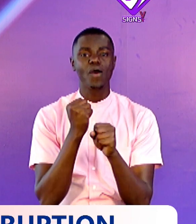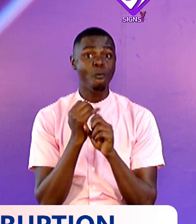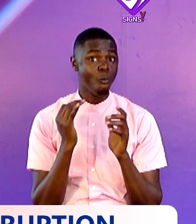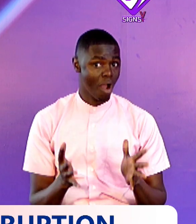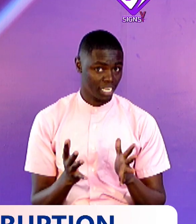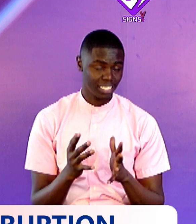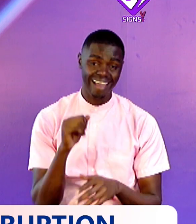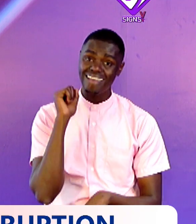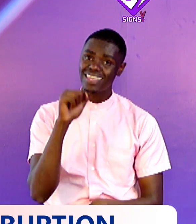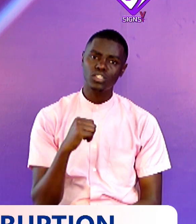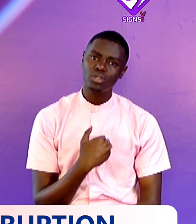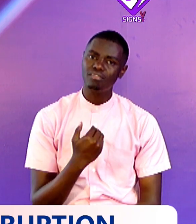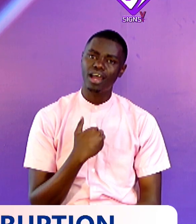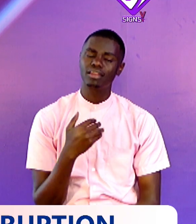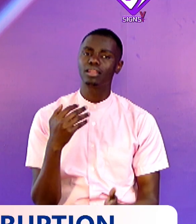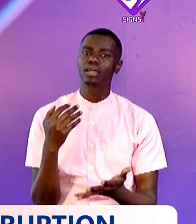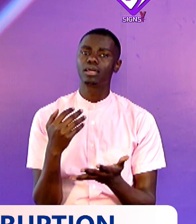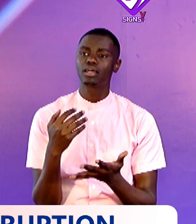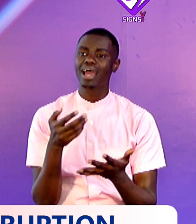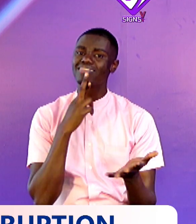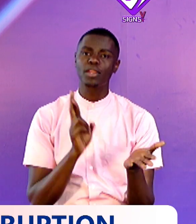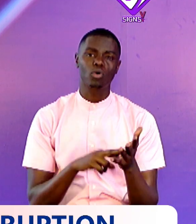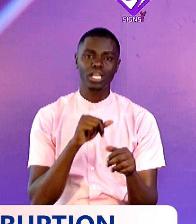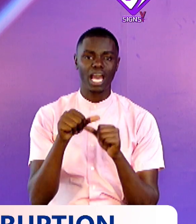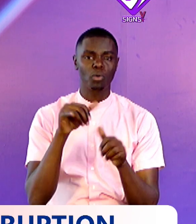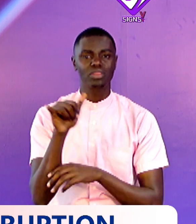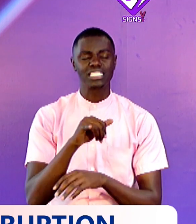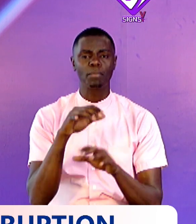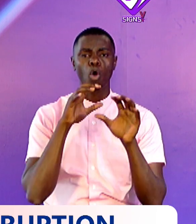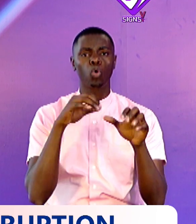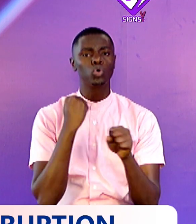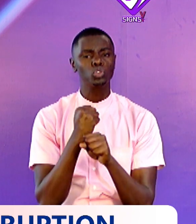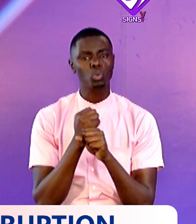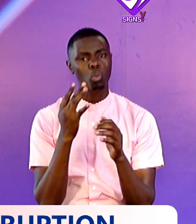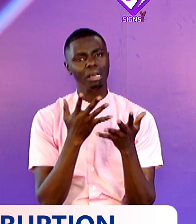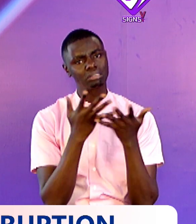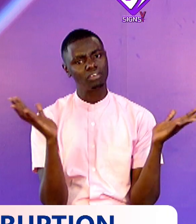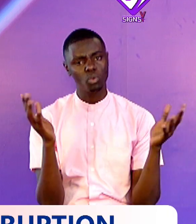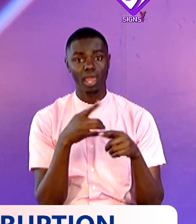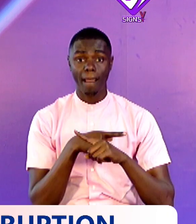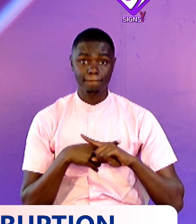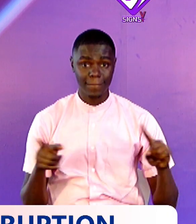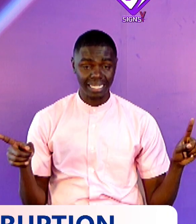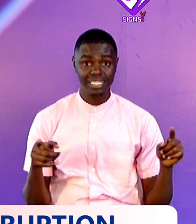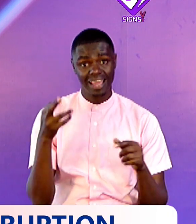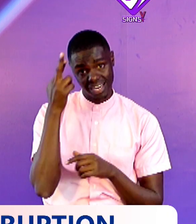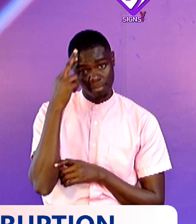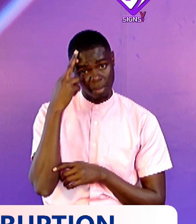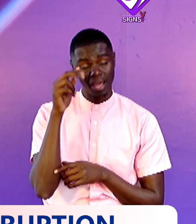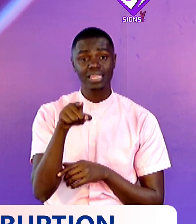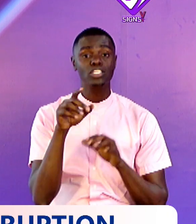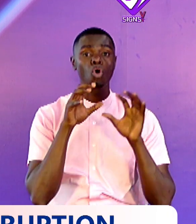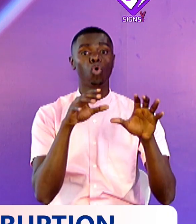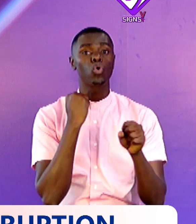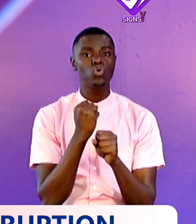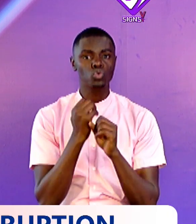Yes, we have had the reports of the same. Ghost workers everywhere. Okay. But remember that these ghost workers, they